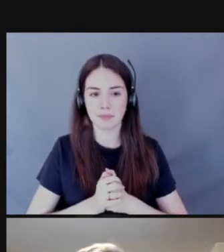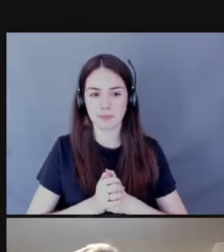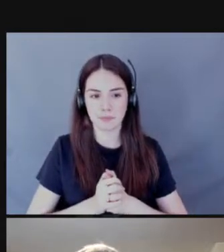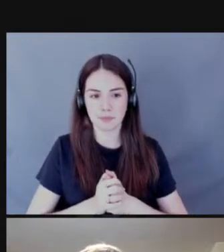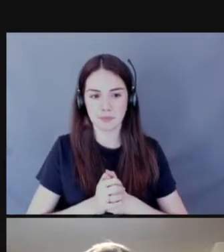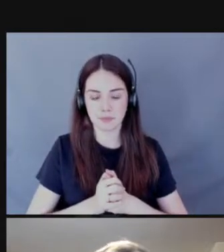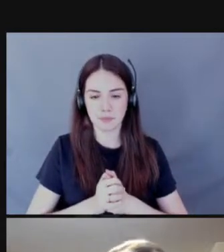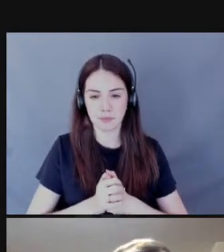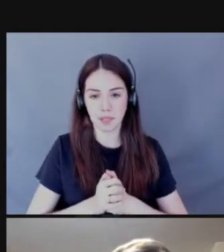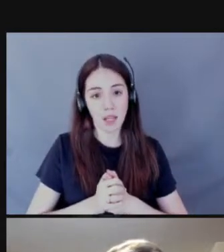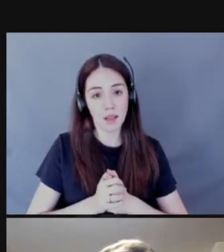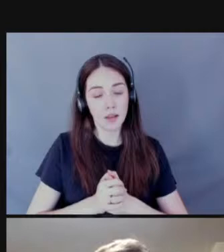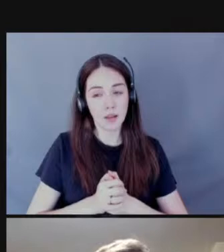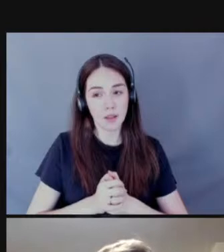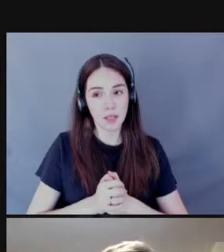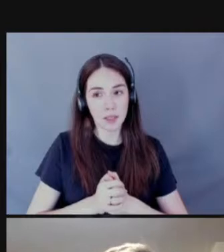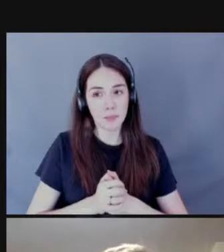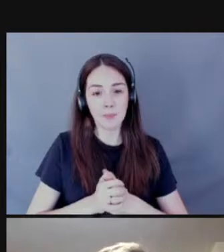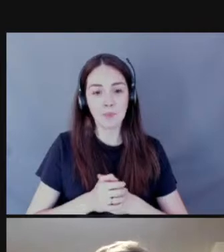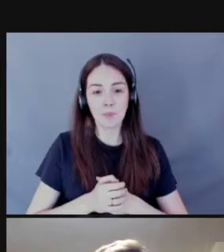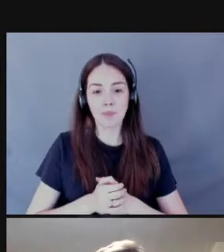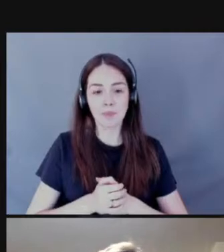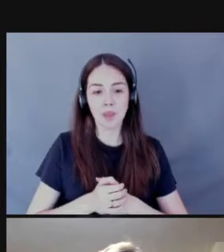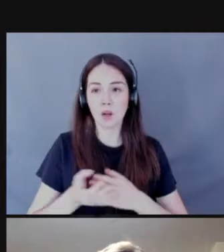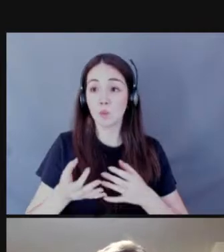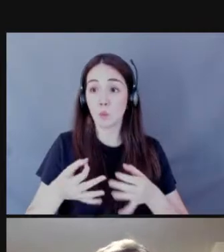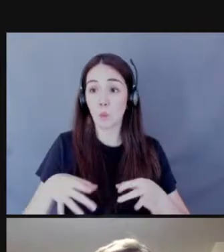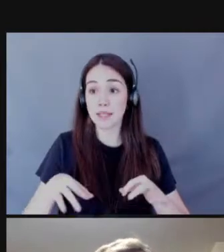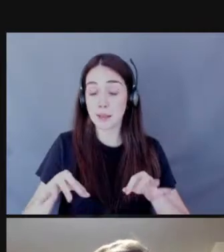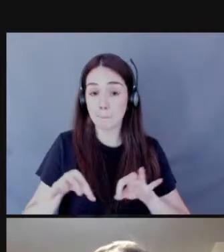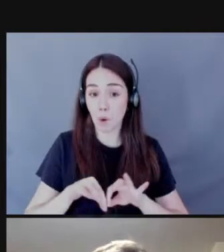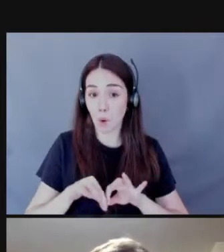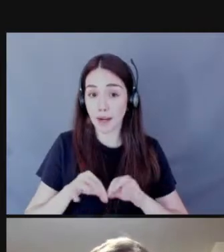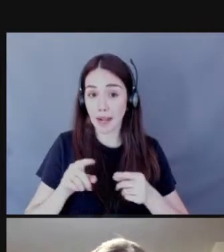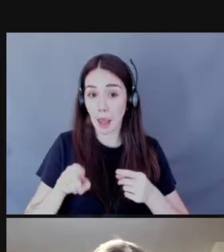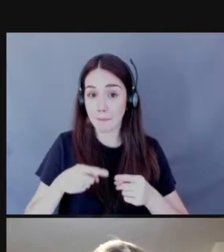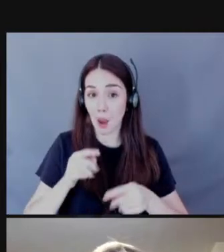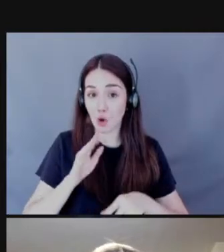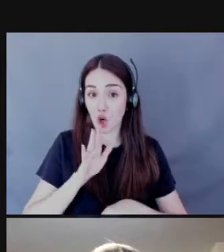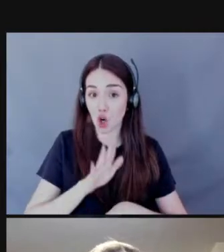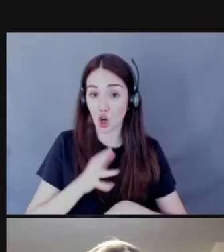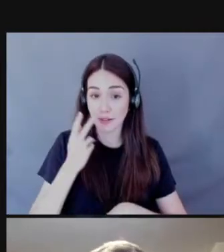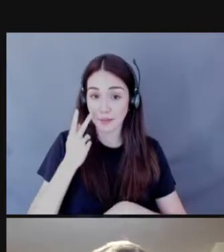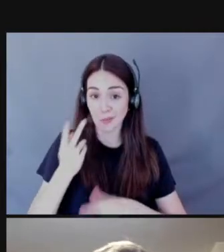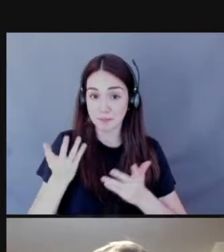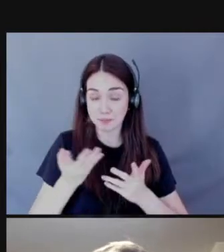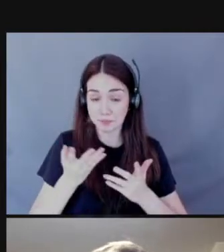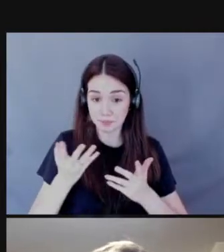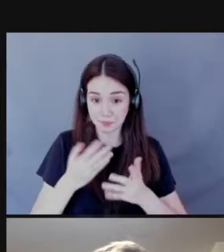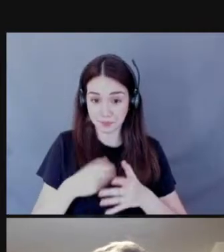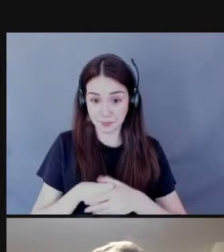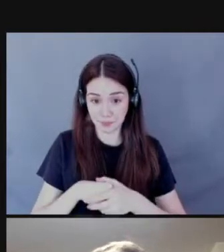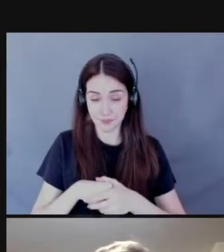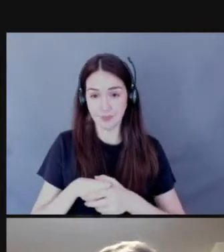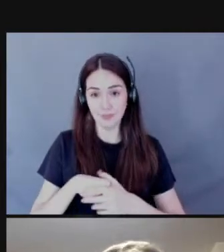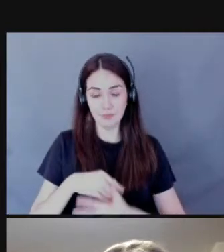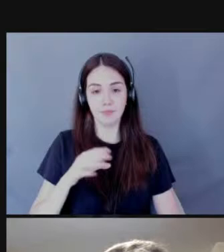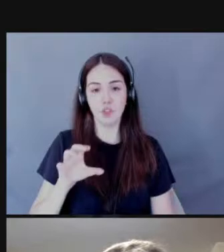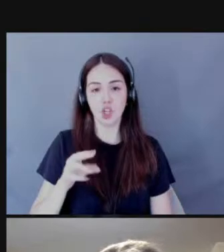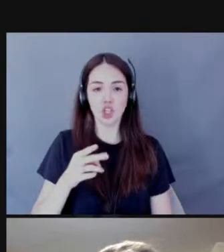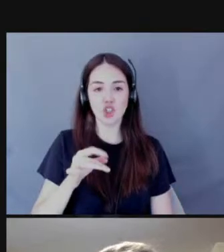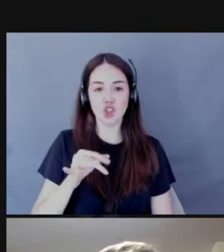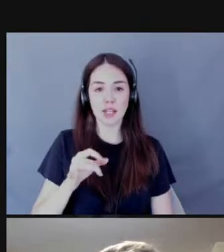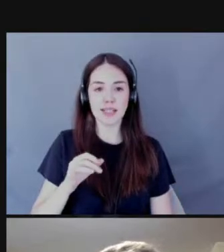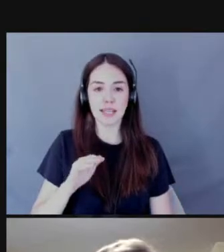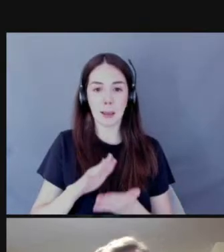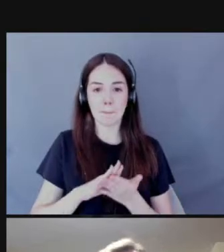What's kind of important about the Guthrie sighting is that through it, Chessie kind of becomes a phenomenon